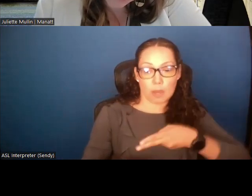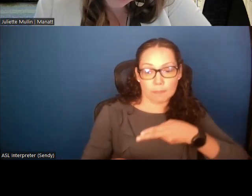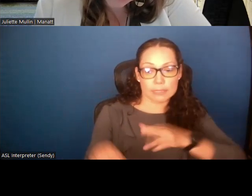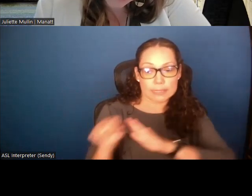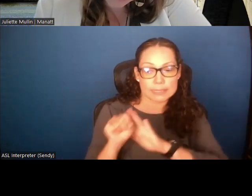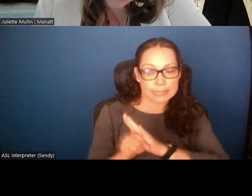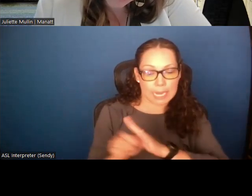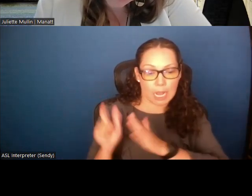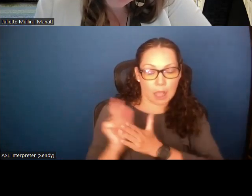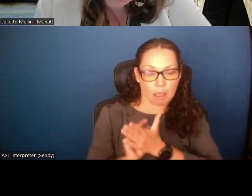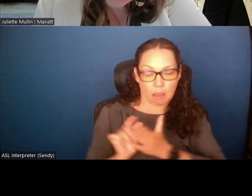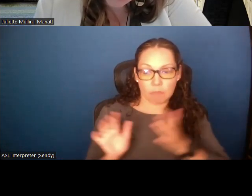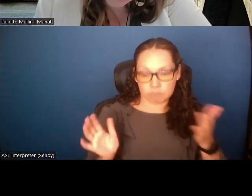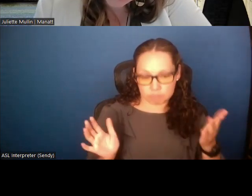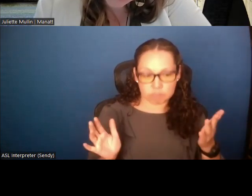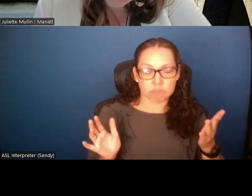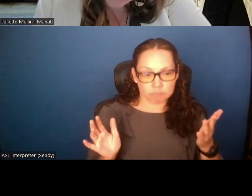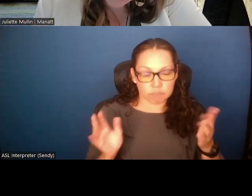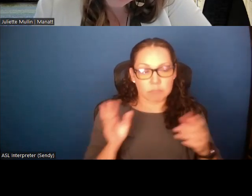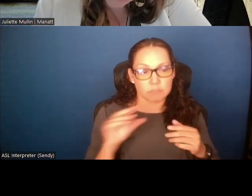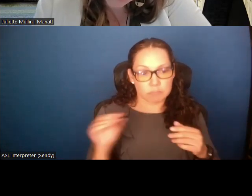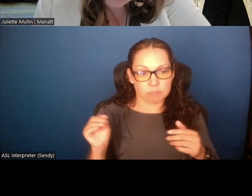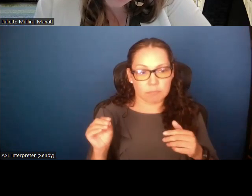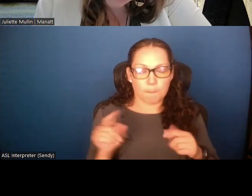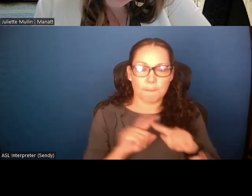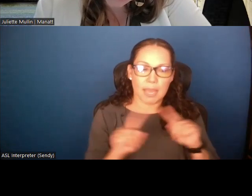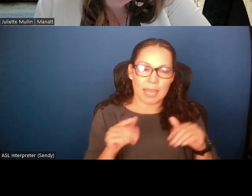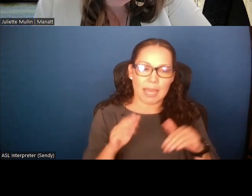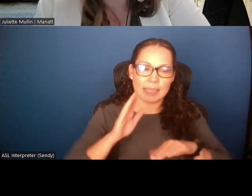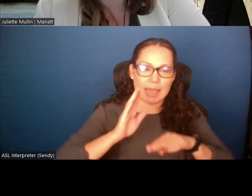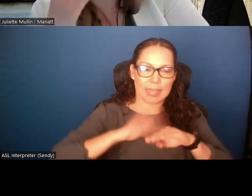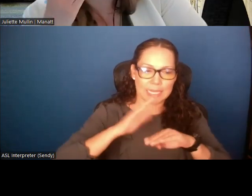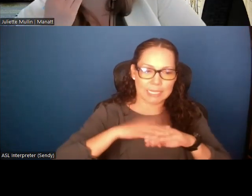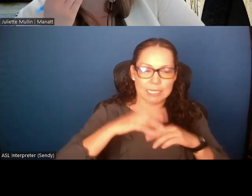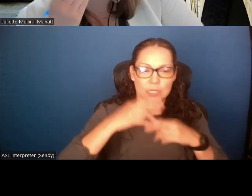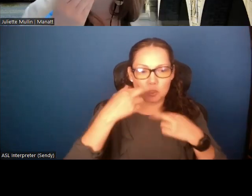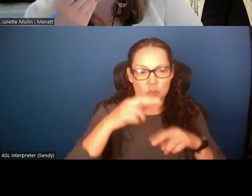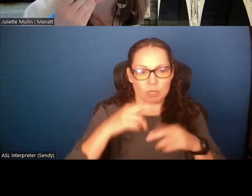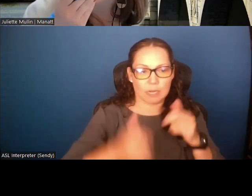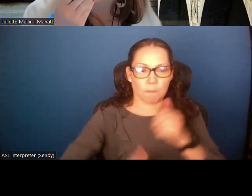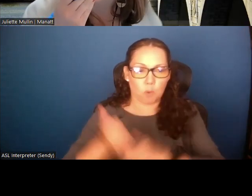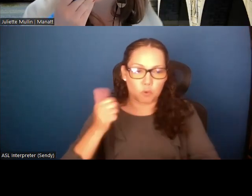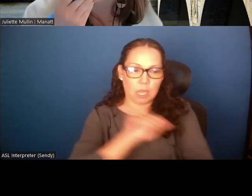make sense because whatever the least restrictive, most authoritative,